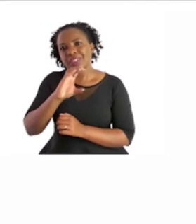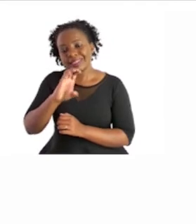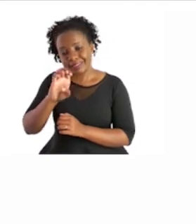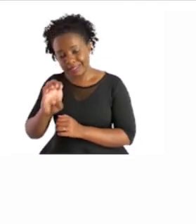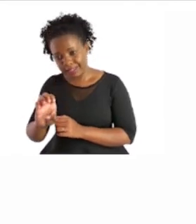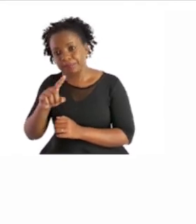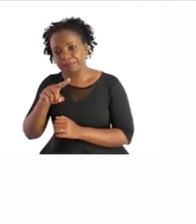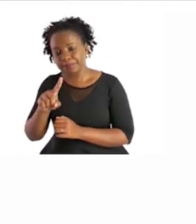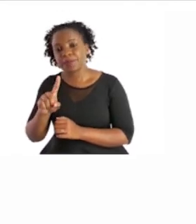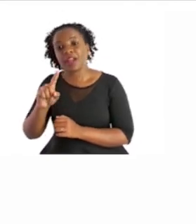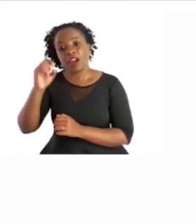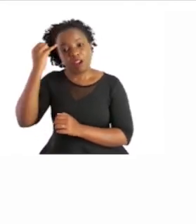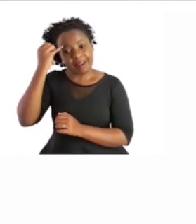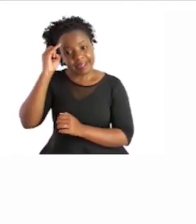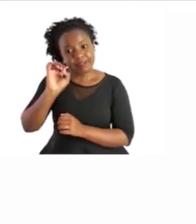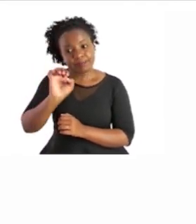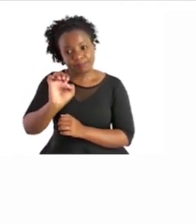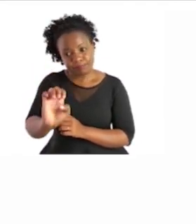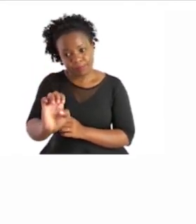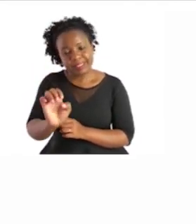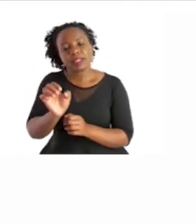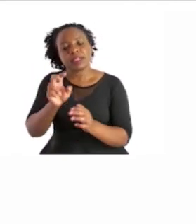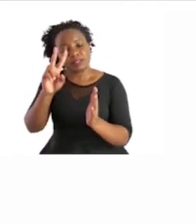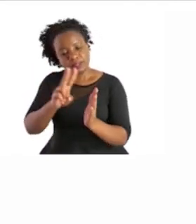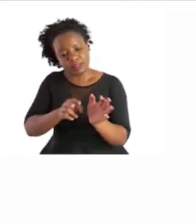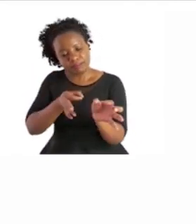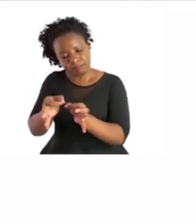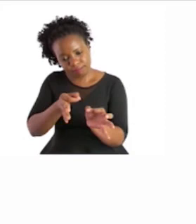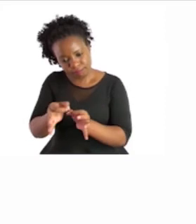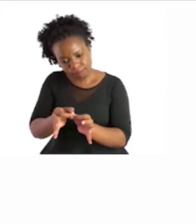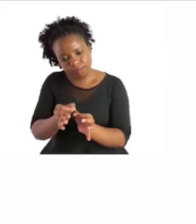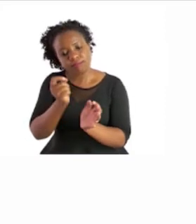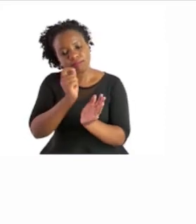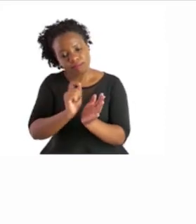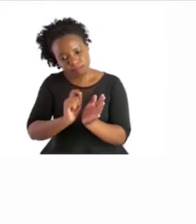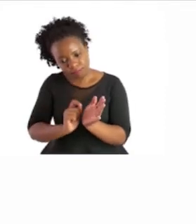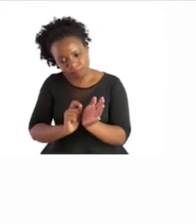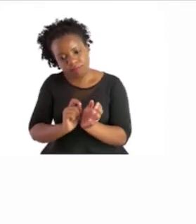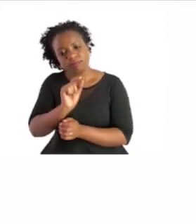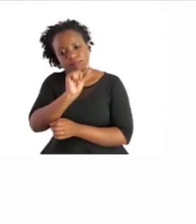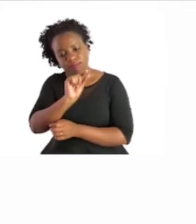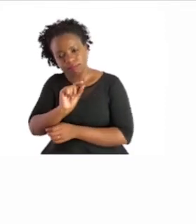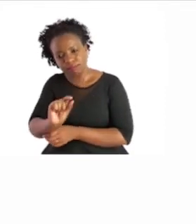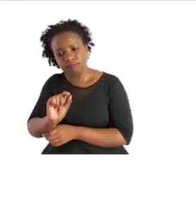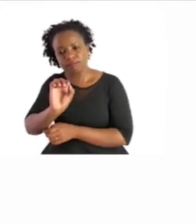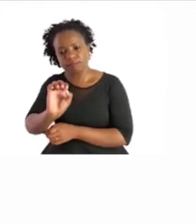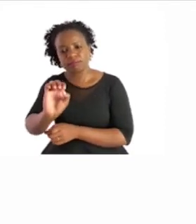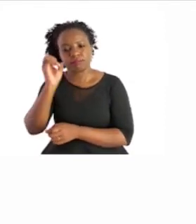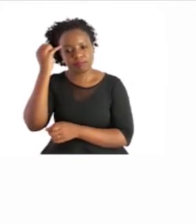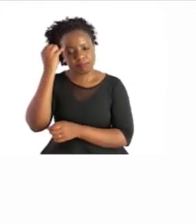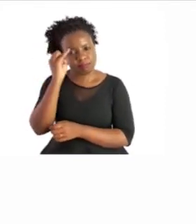So it would read the descriptions, write down a word of your choice,